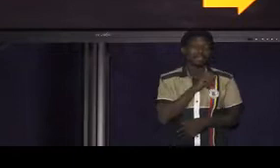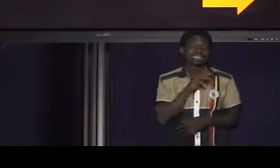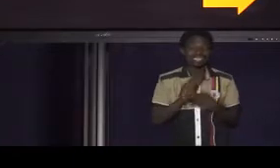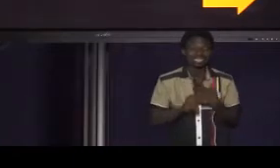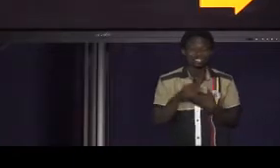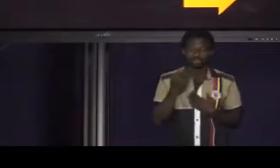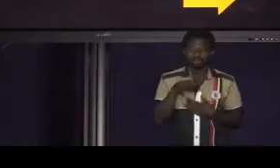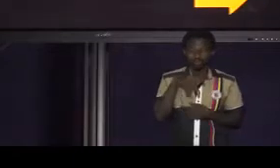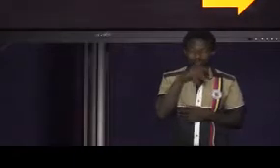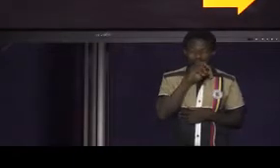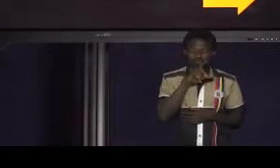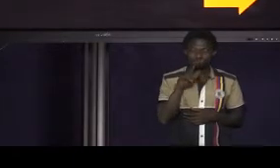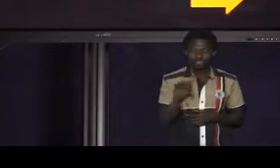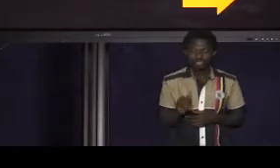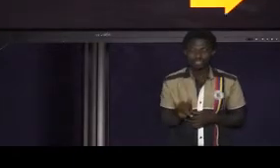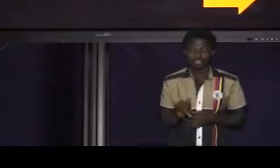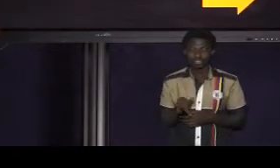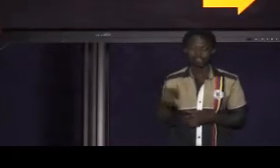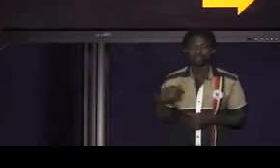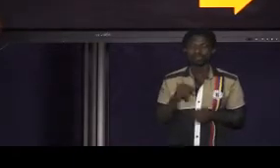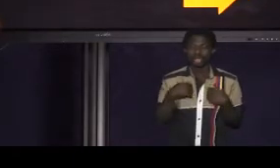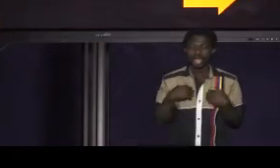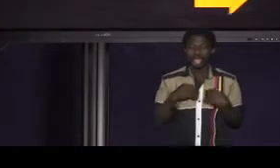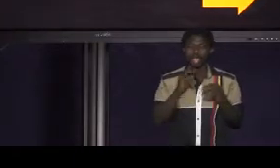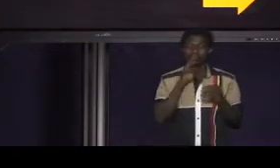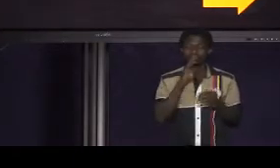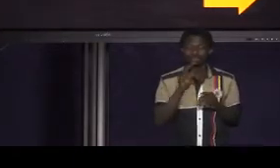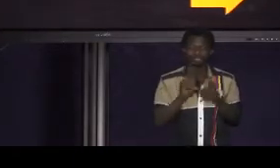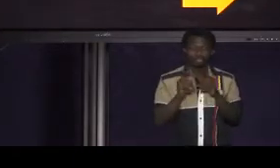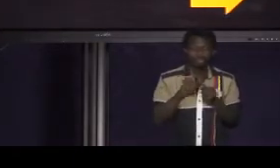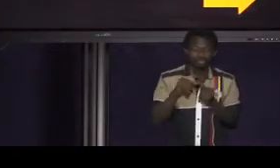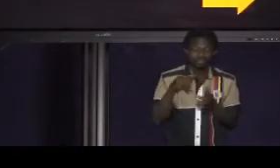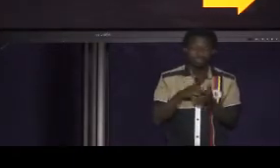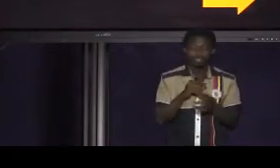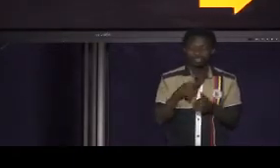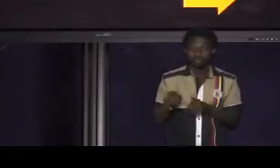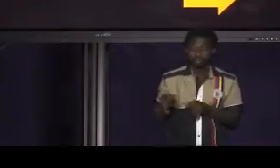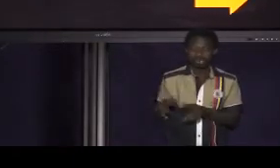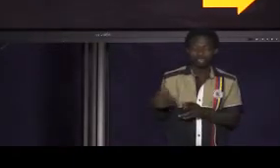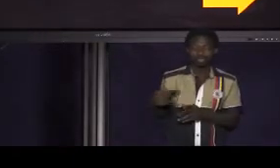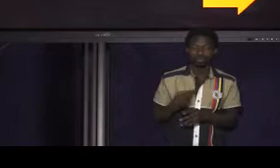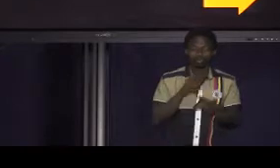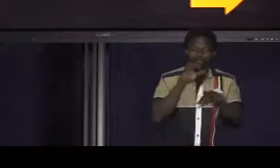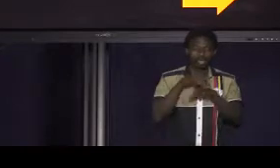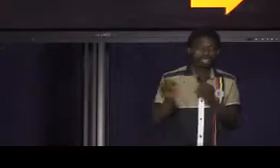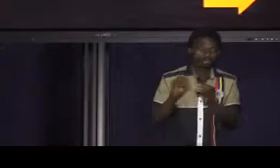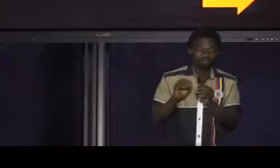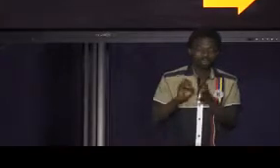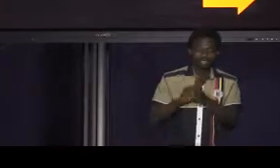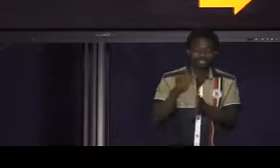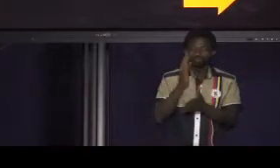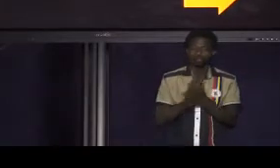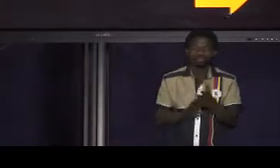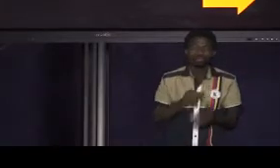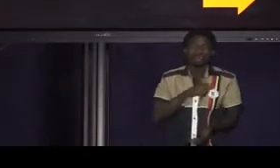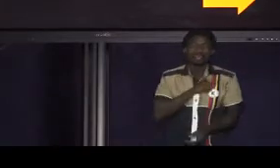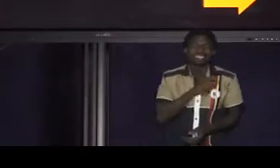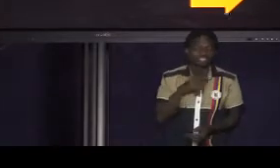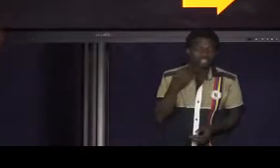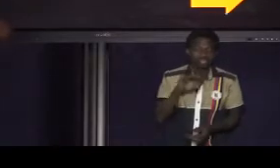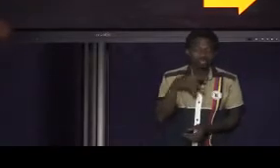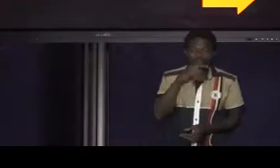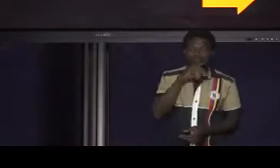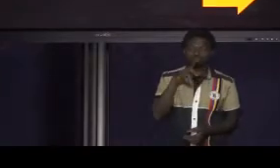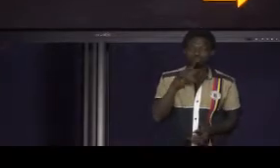my explanation, I've been talking about the applications, but let's look at more examples. Some applications of pulley in